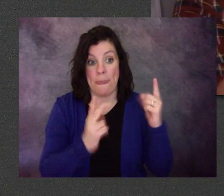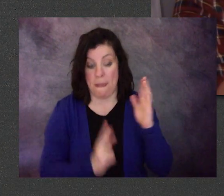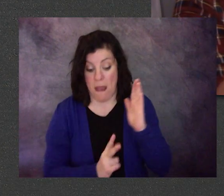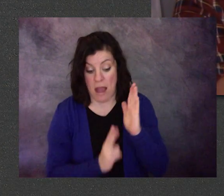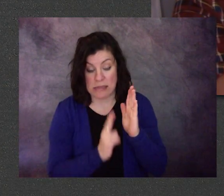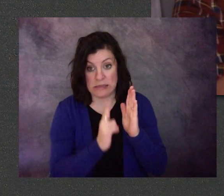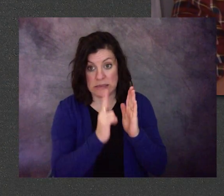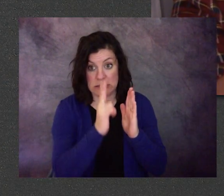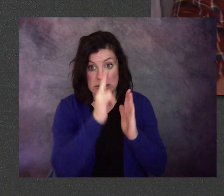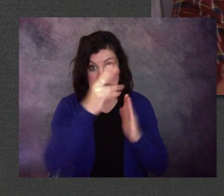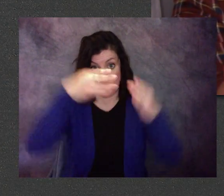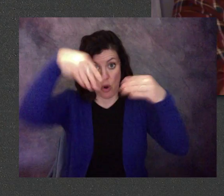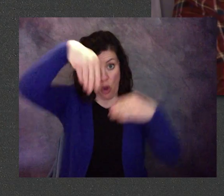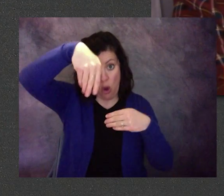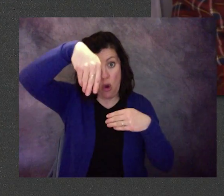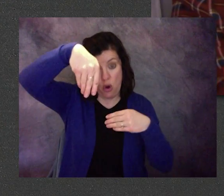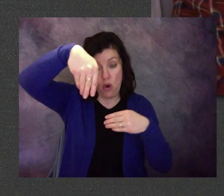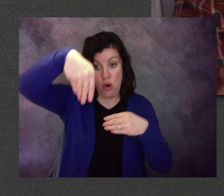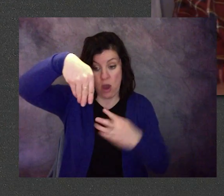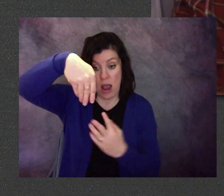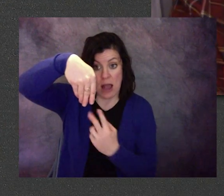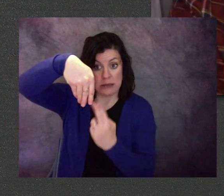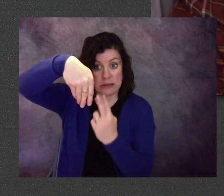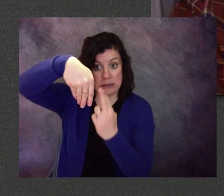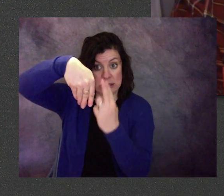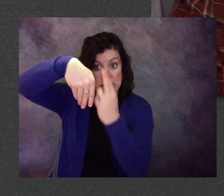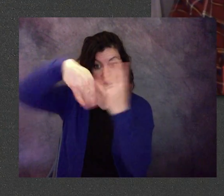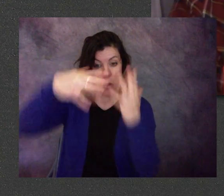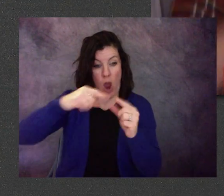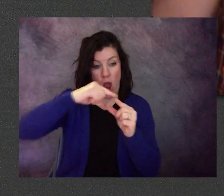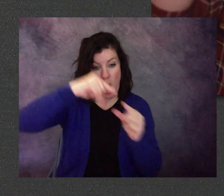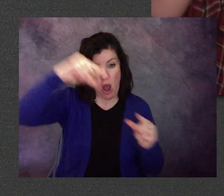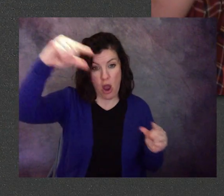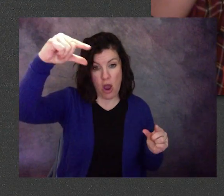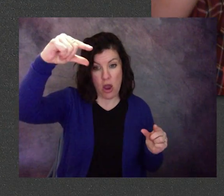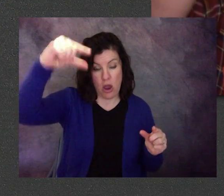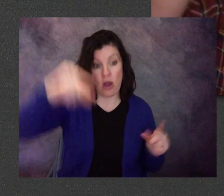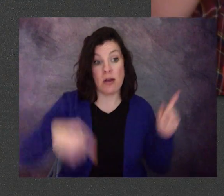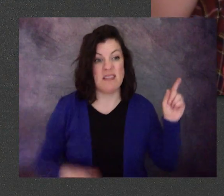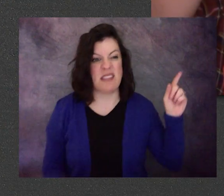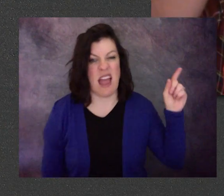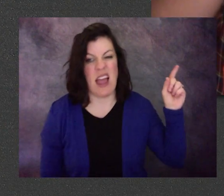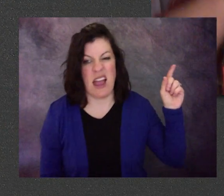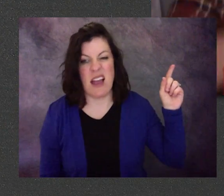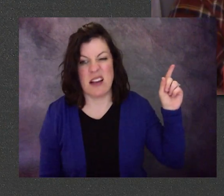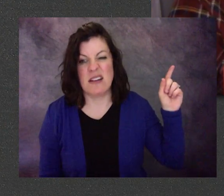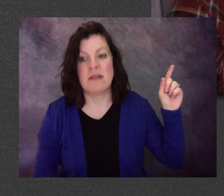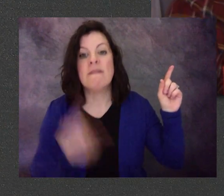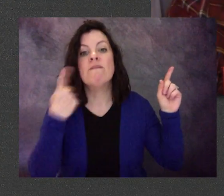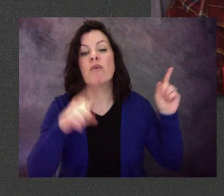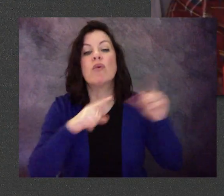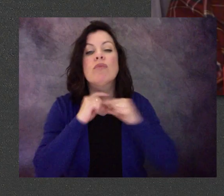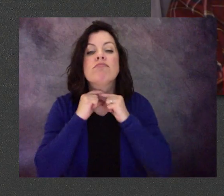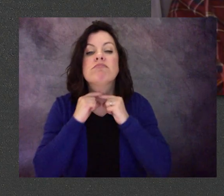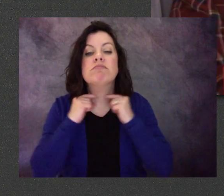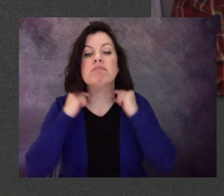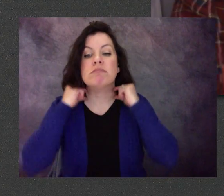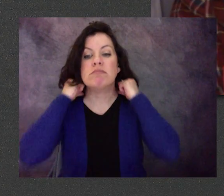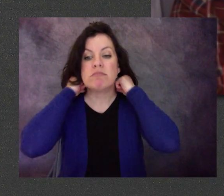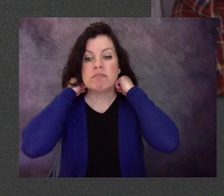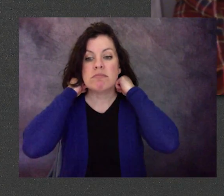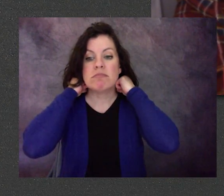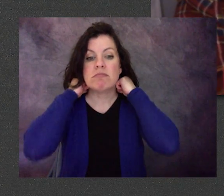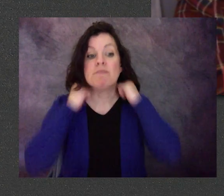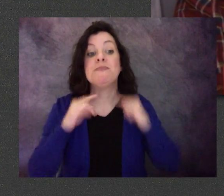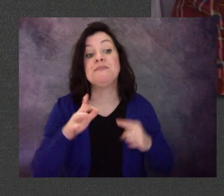up it so you can have a big long strip of black paper for his collar. You're also going to use your other